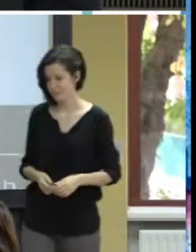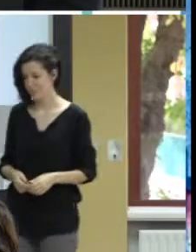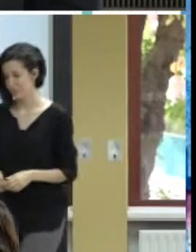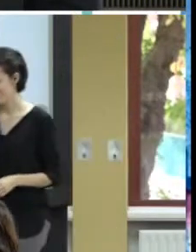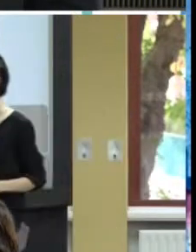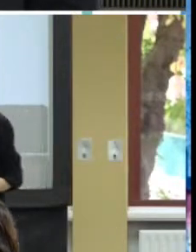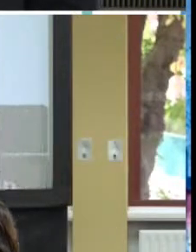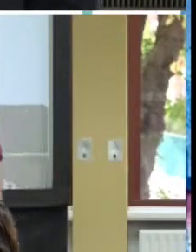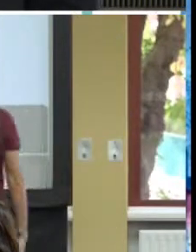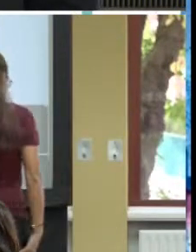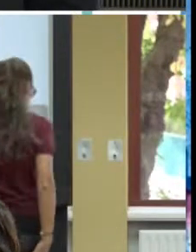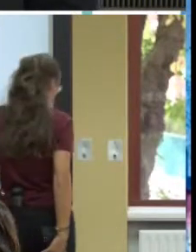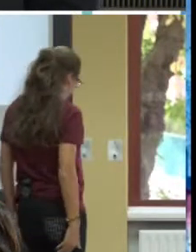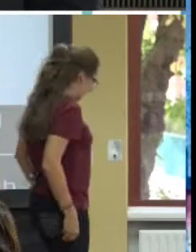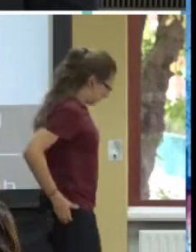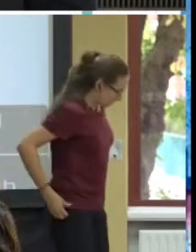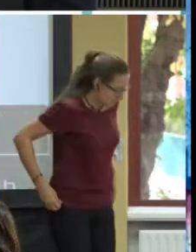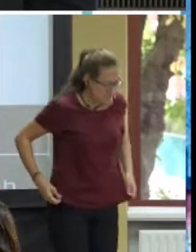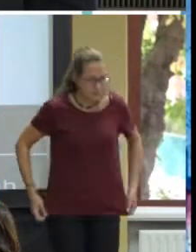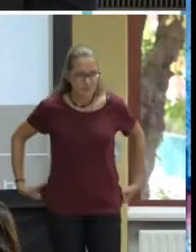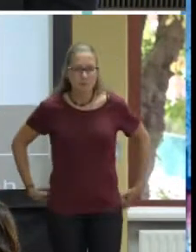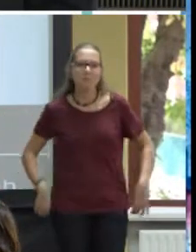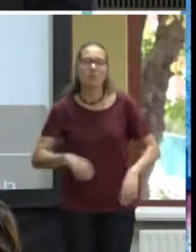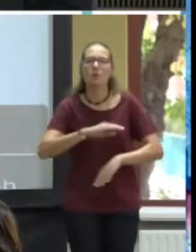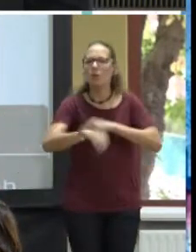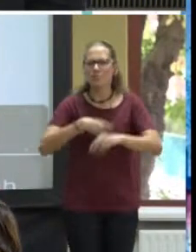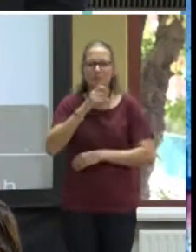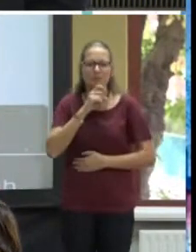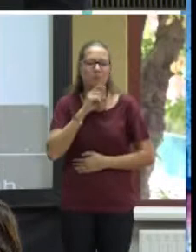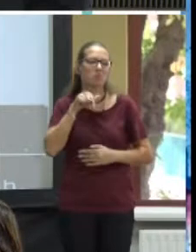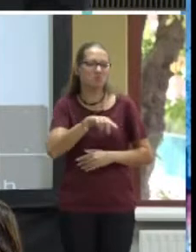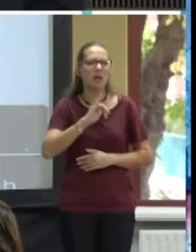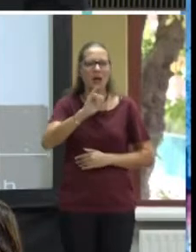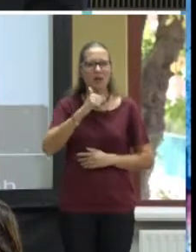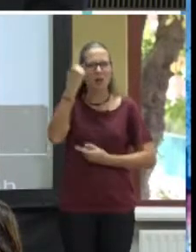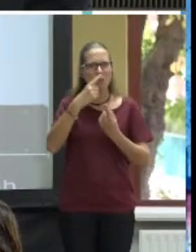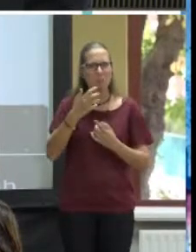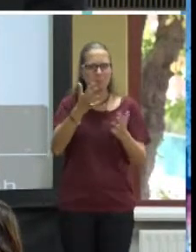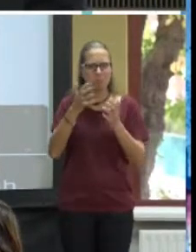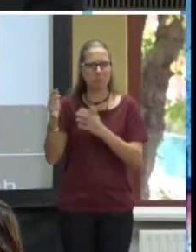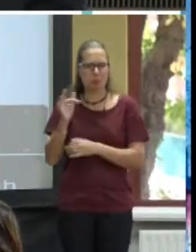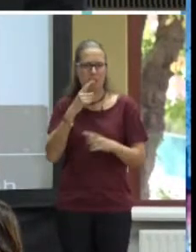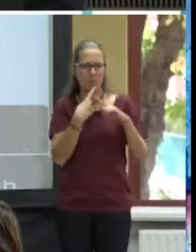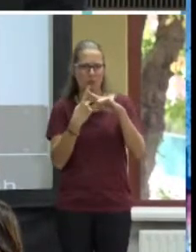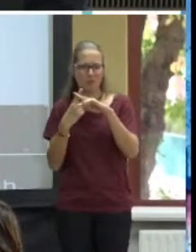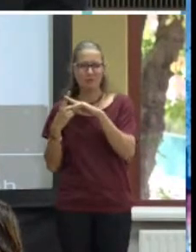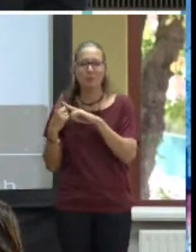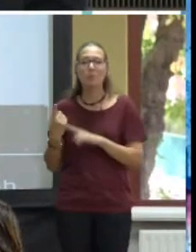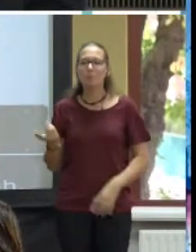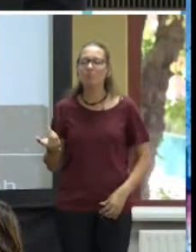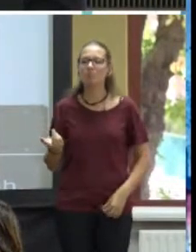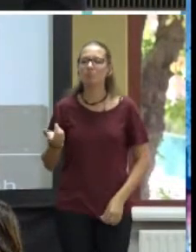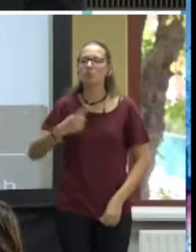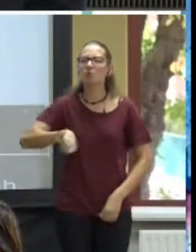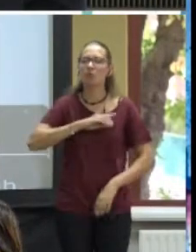That was the main action. So how did we go about it? we did have some advantages,